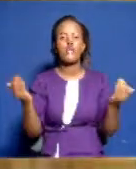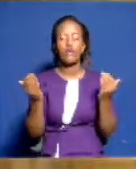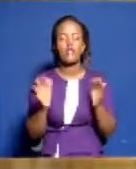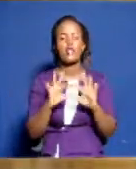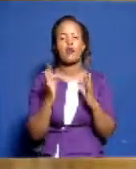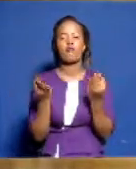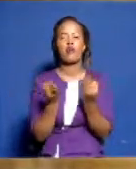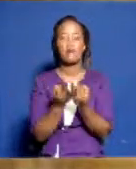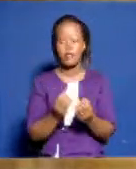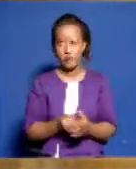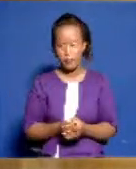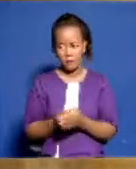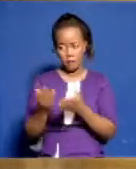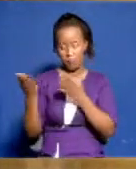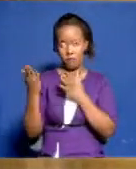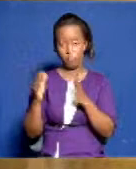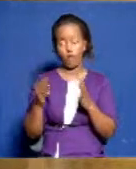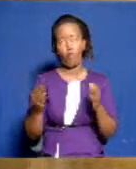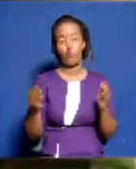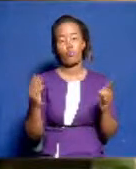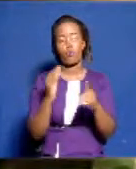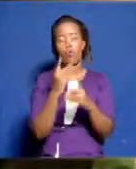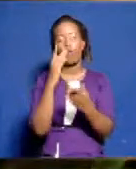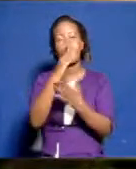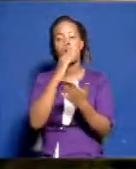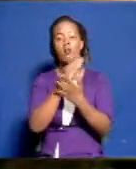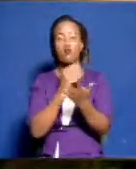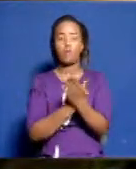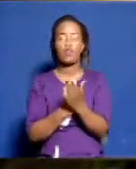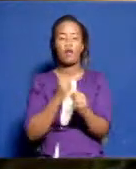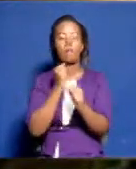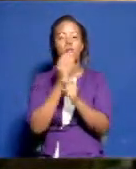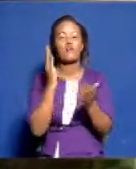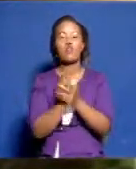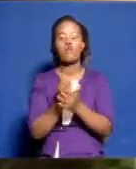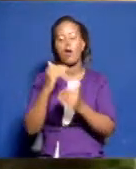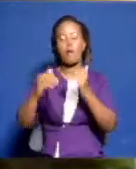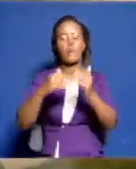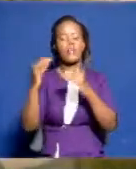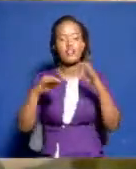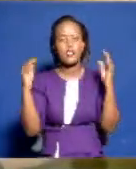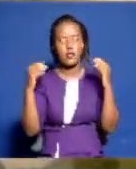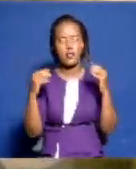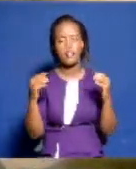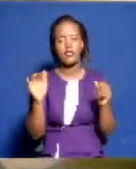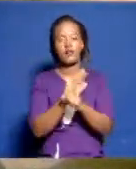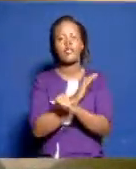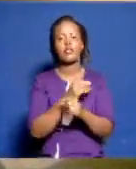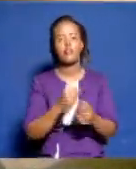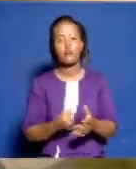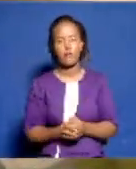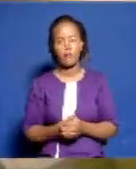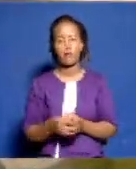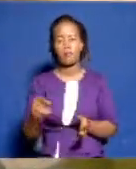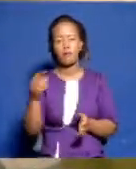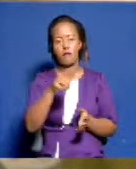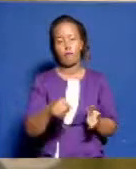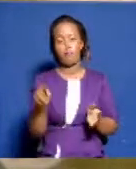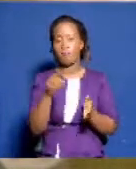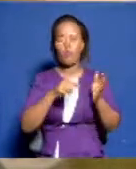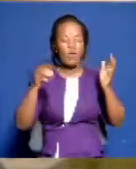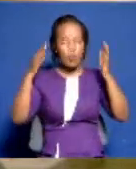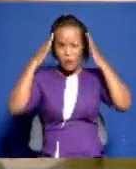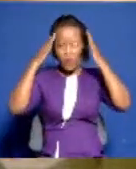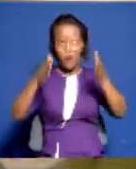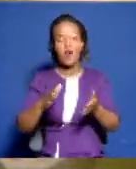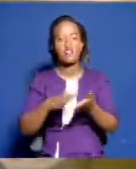the pivotal players in the whole exercise in ensuring the process is smooth and successful. So we base ourselves too much with the finance.